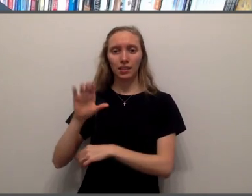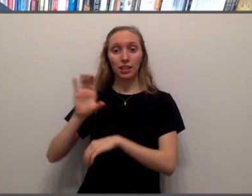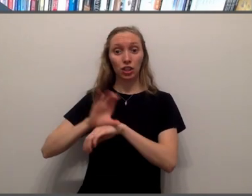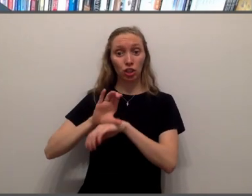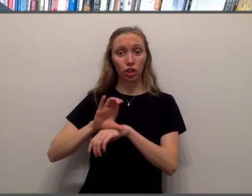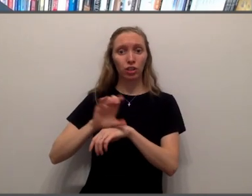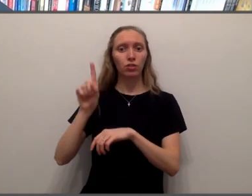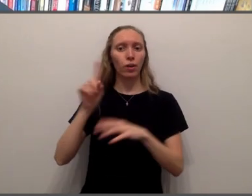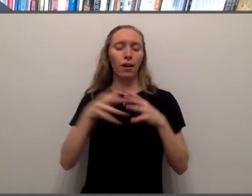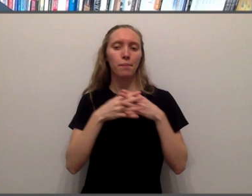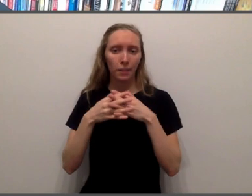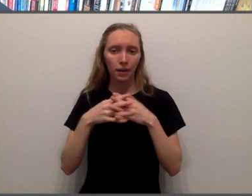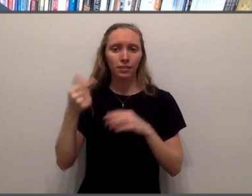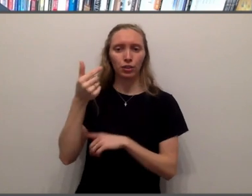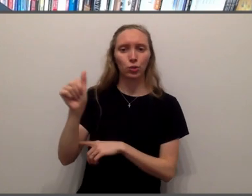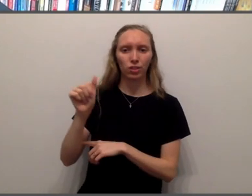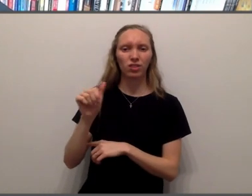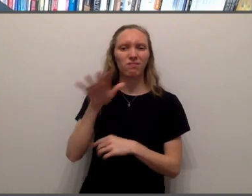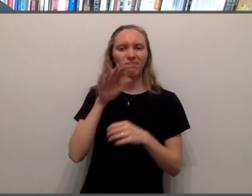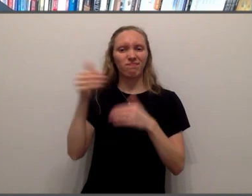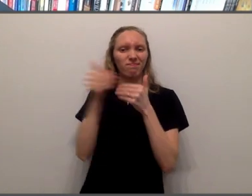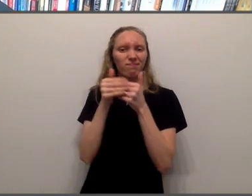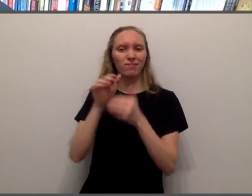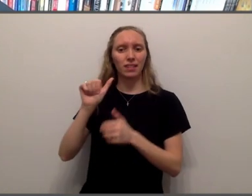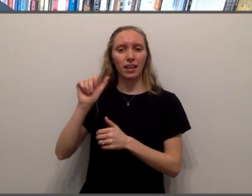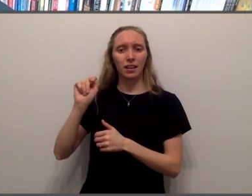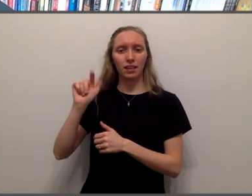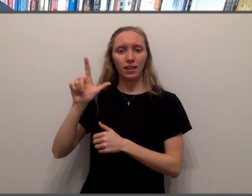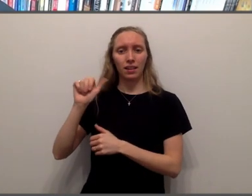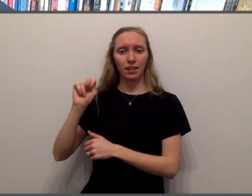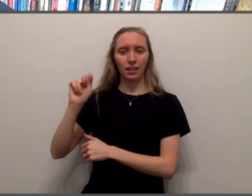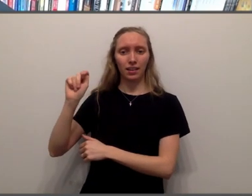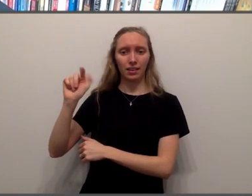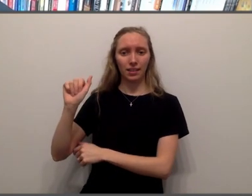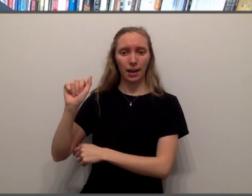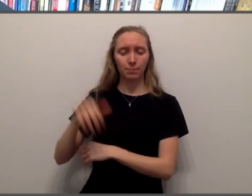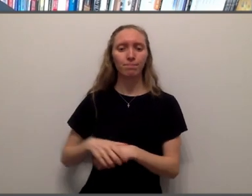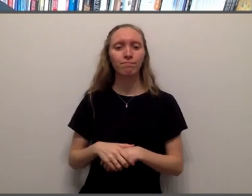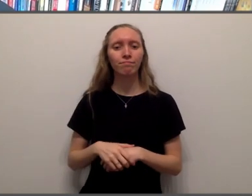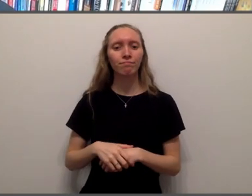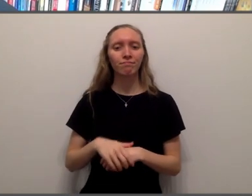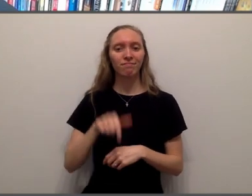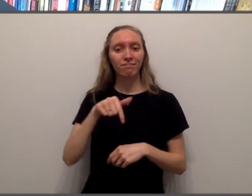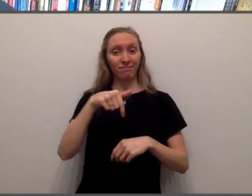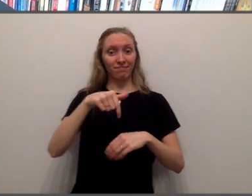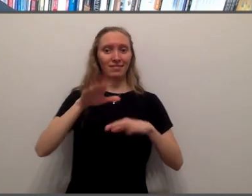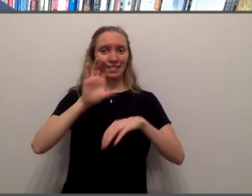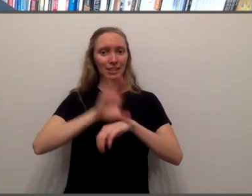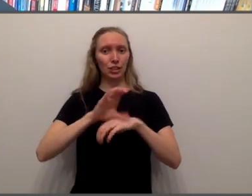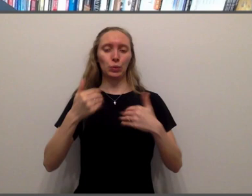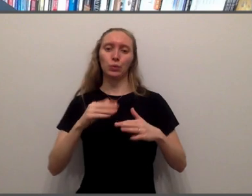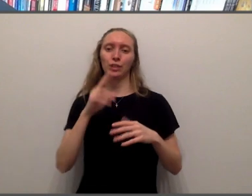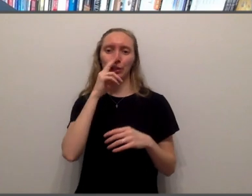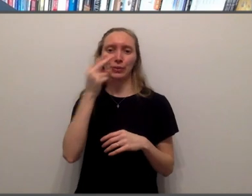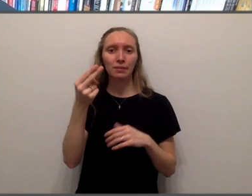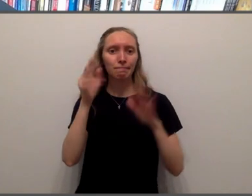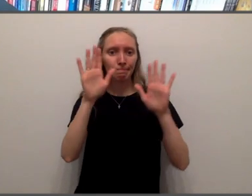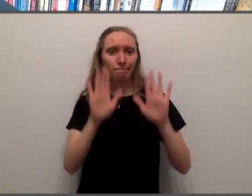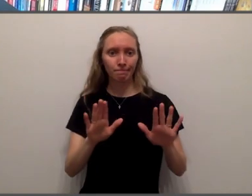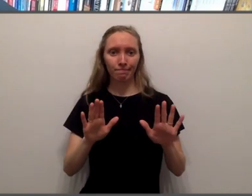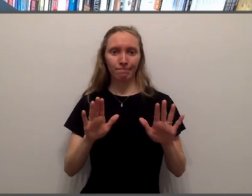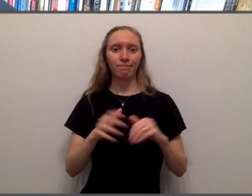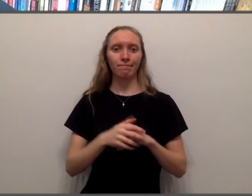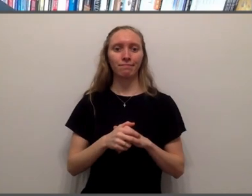Georgia area. And we have such a wonderful and unique community here that I'm so privileged and blessed to be a part